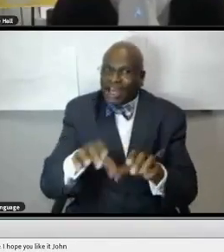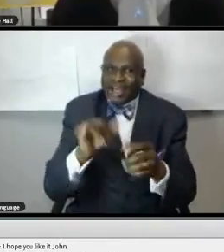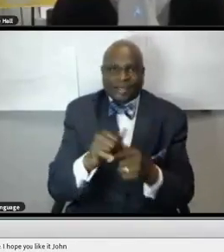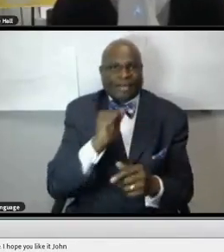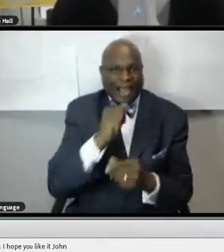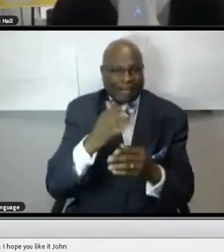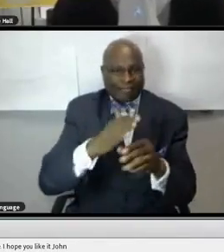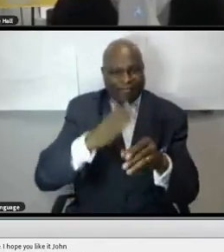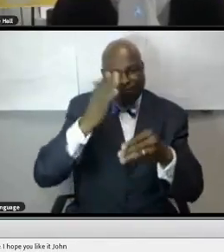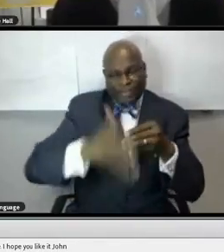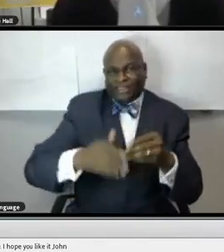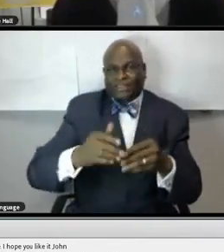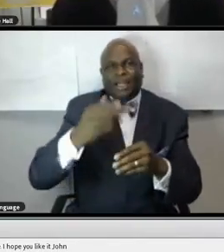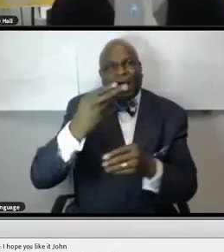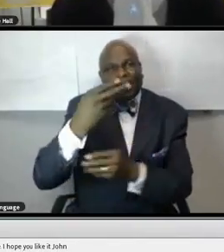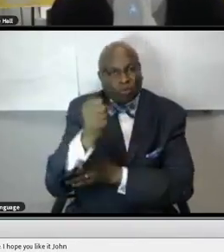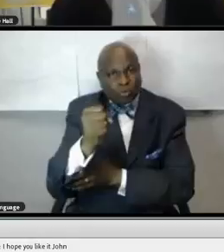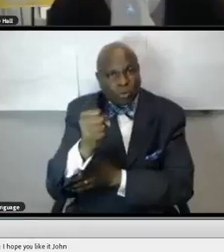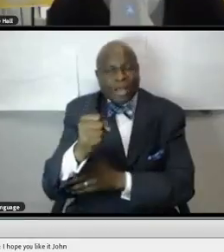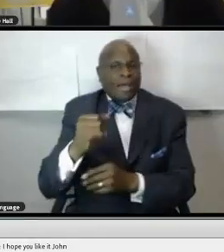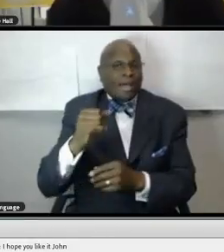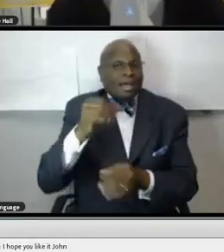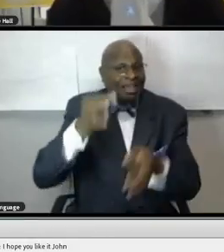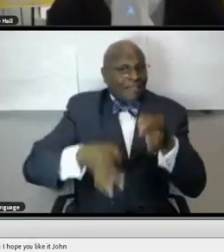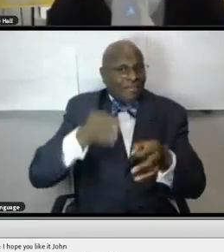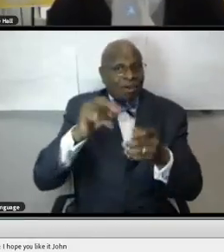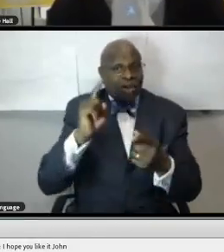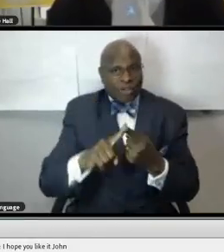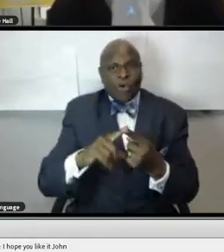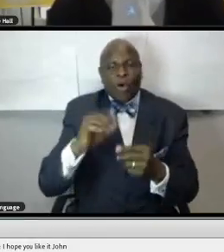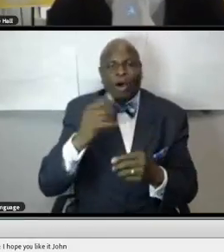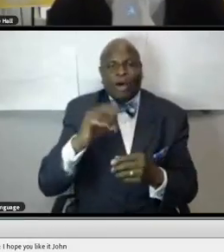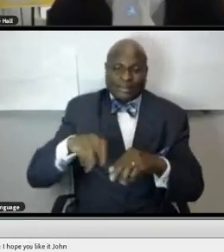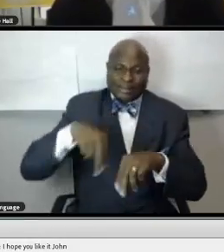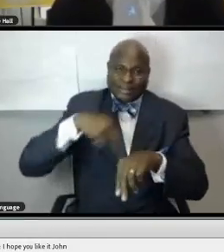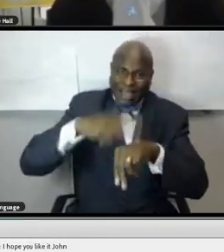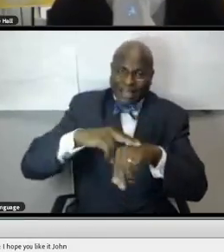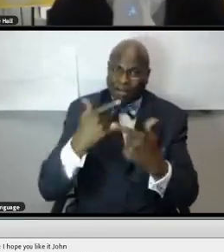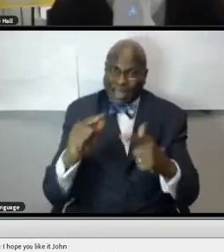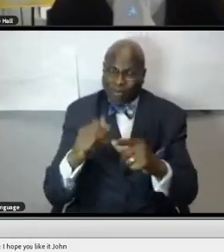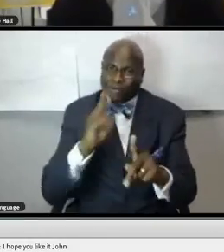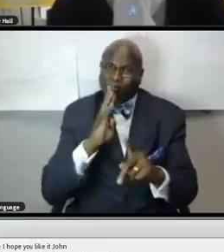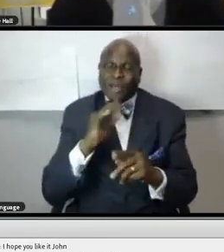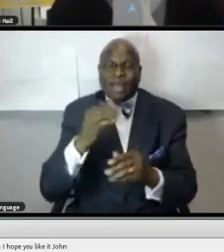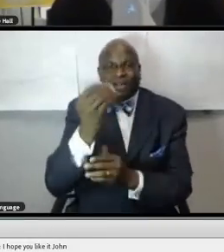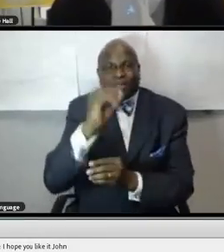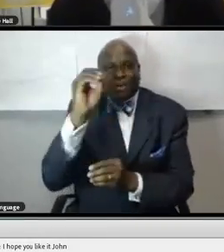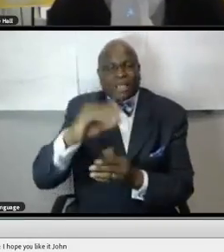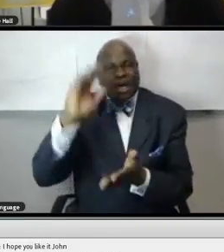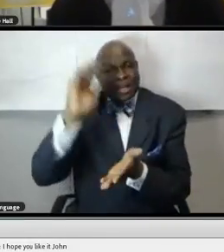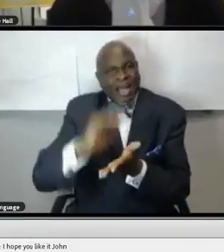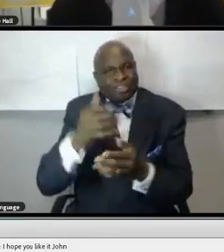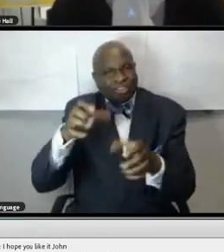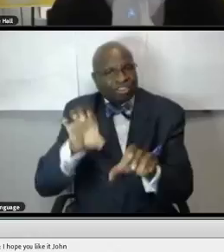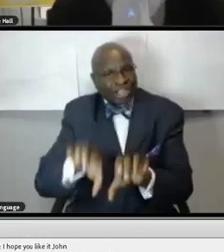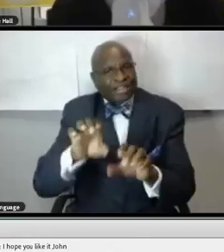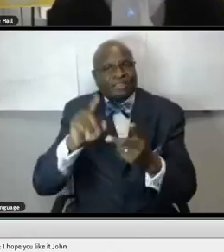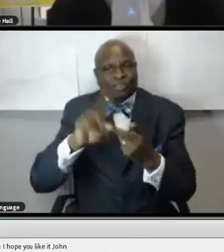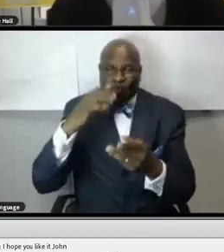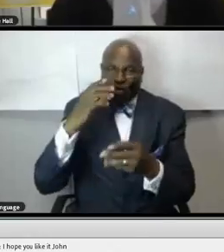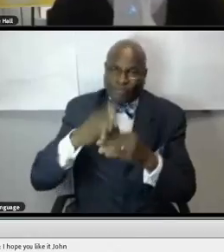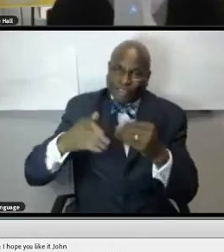completing secondary school. If you are a Quechua-speaking man, 14% lower chance. Quechua-speaking